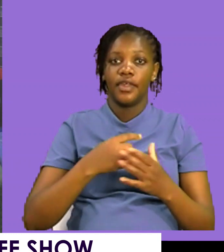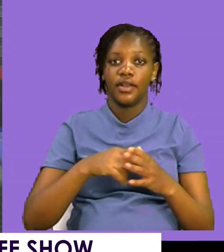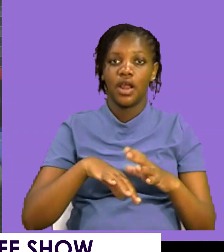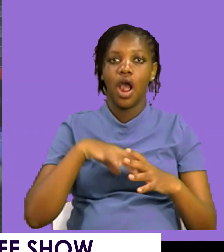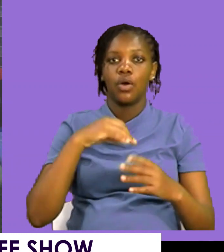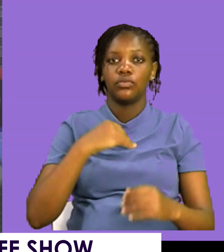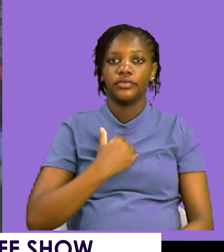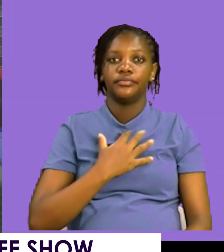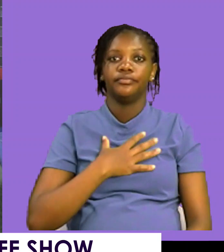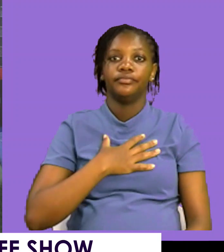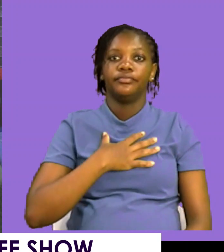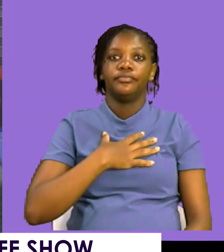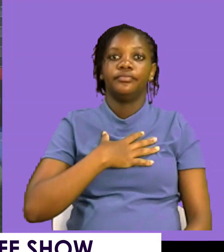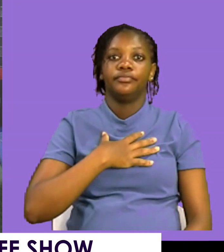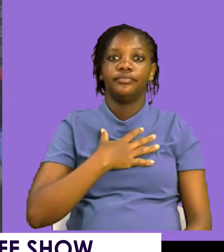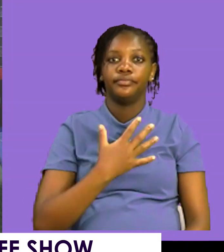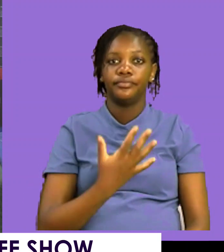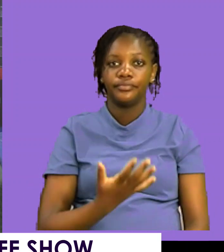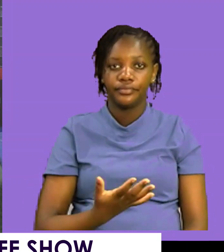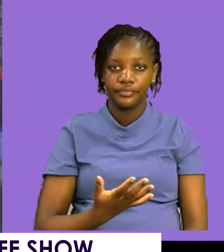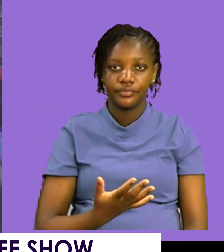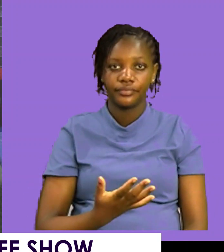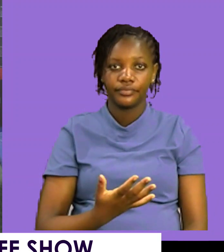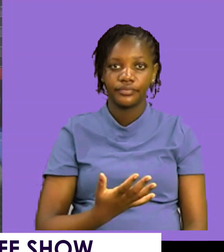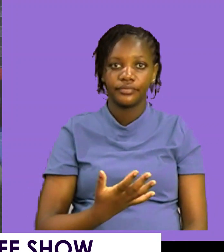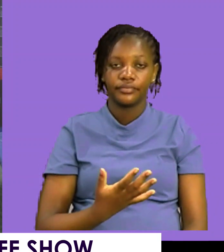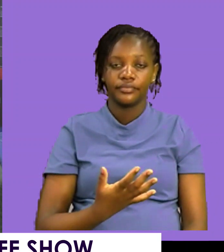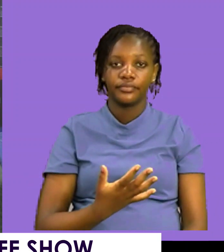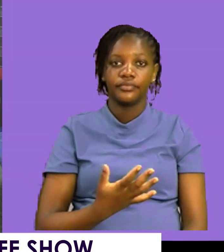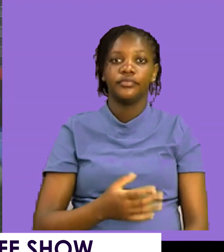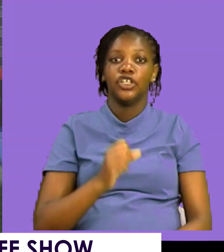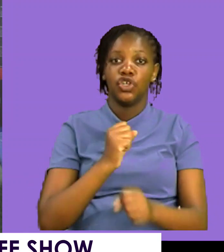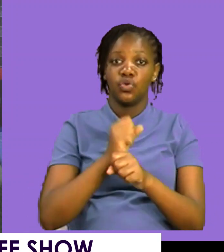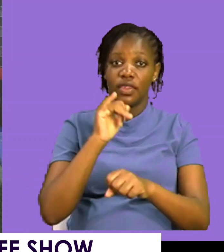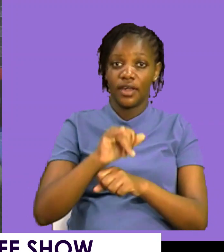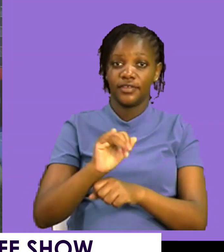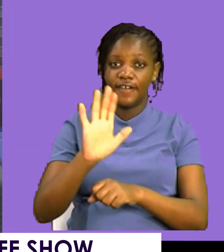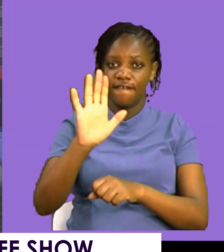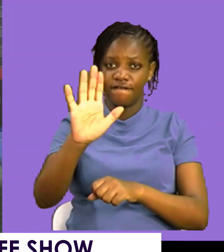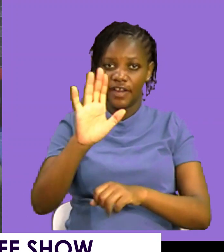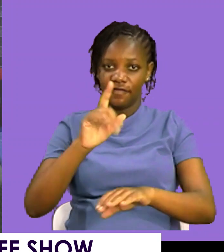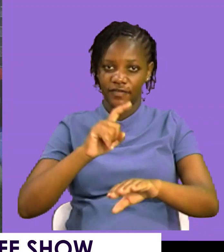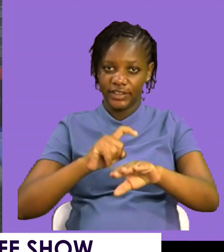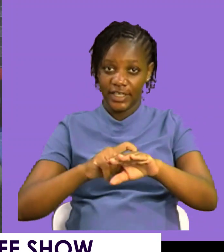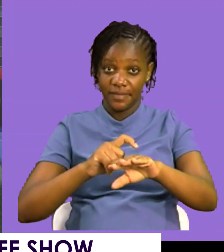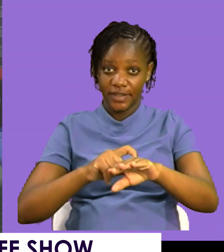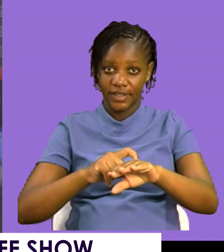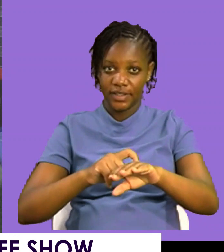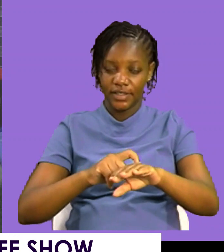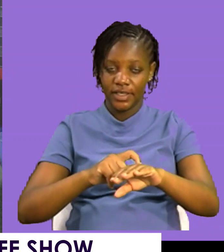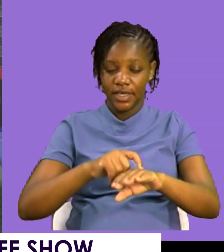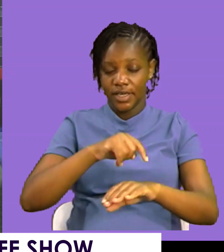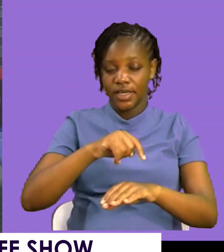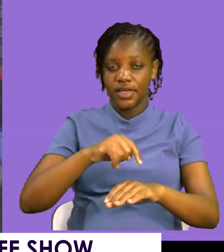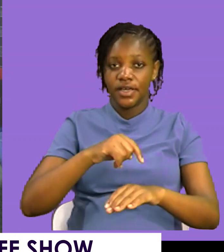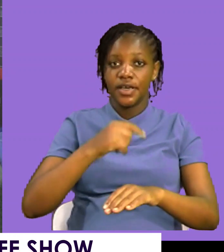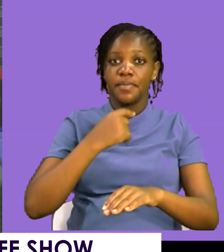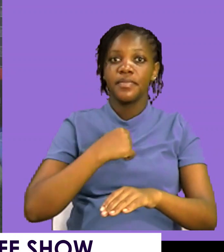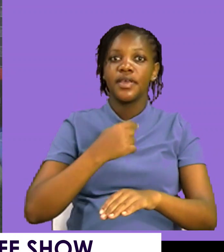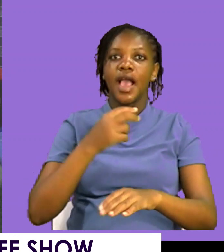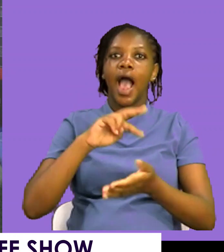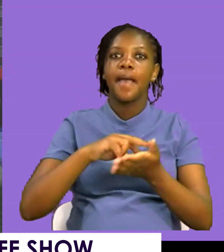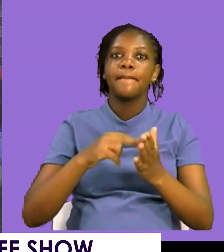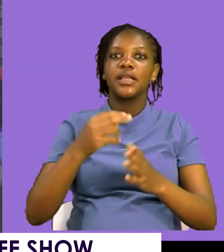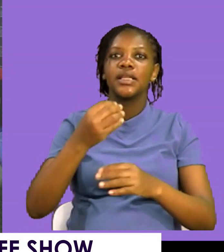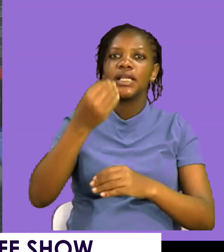Out. Okay. I want you to breathe in 5 times. 5 times. You know, I don't mean in and out.